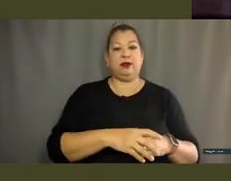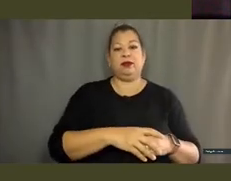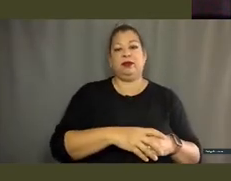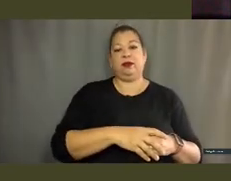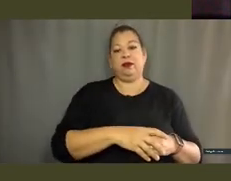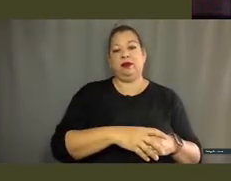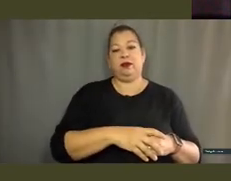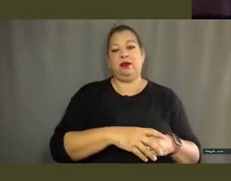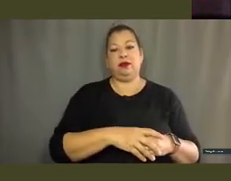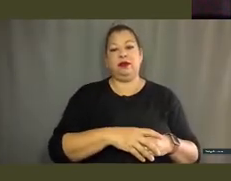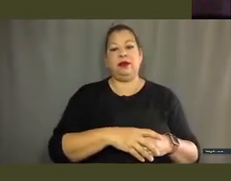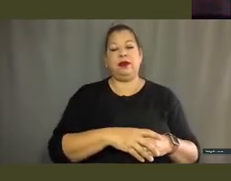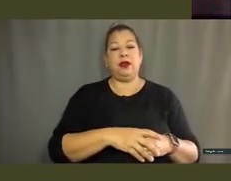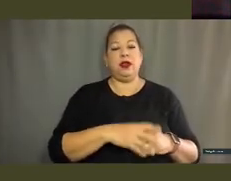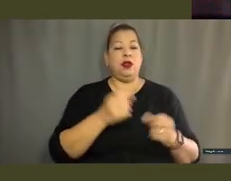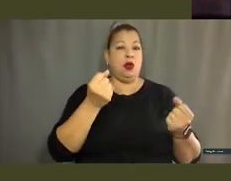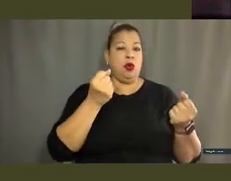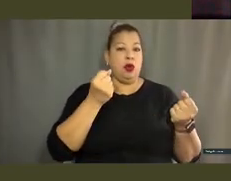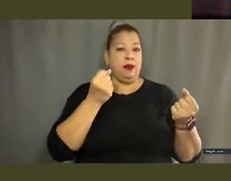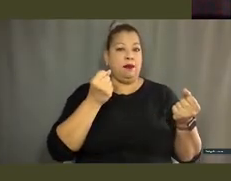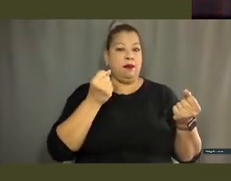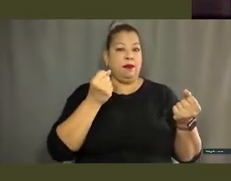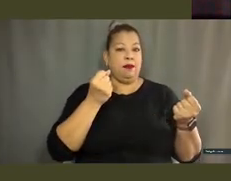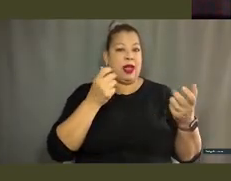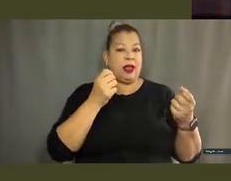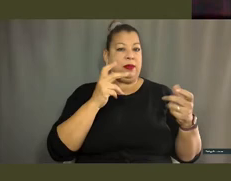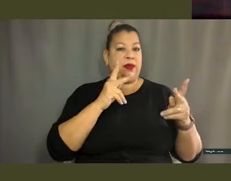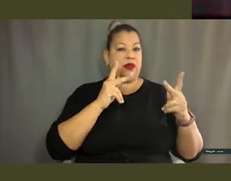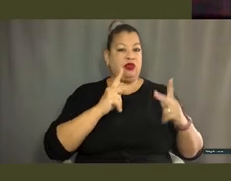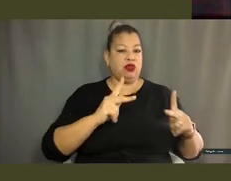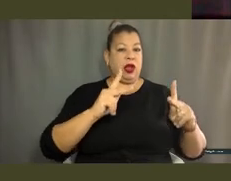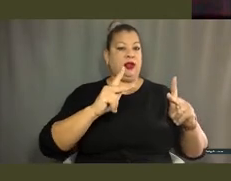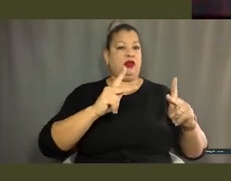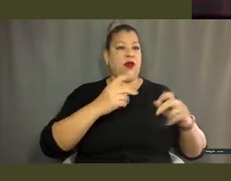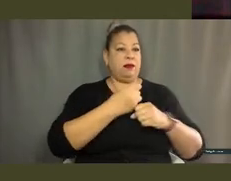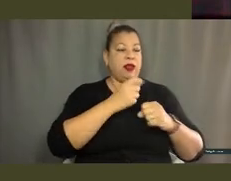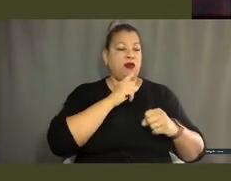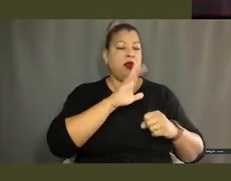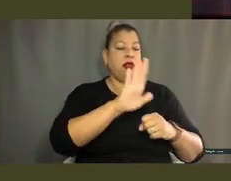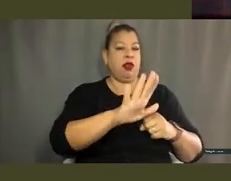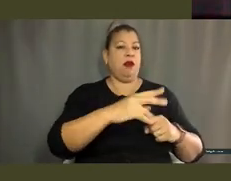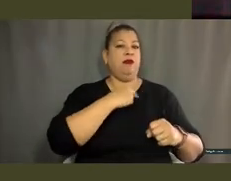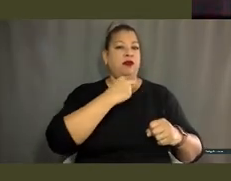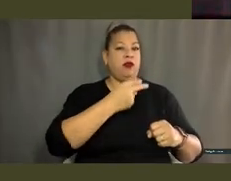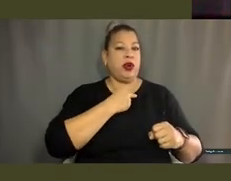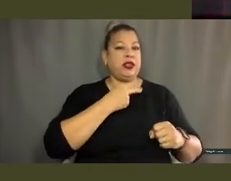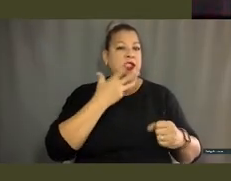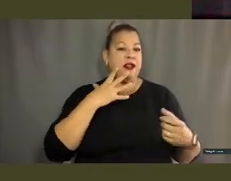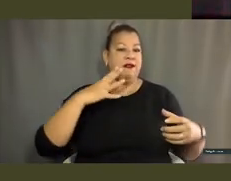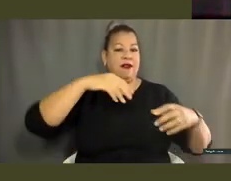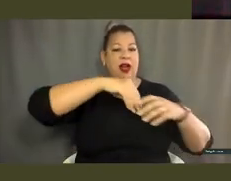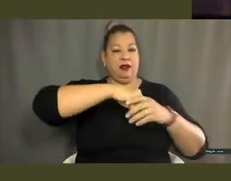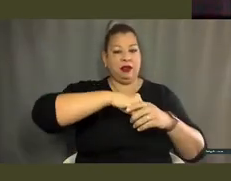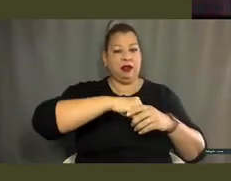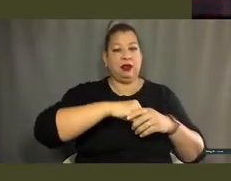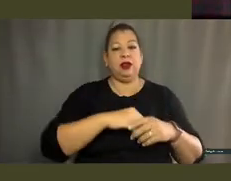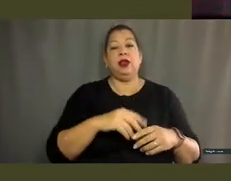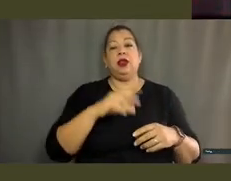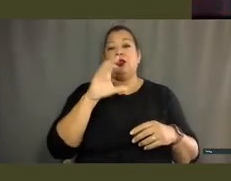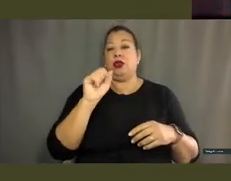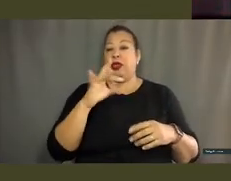Africa trying to make their voice heard using the same platform, different platform and the rest. And that is what we want to